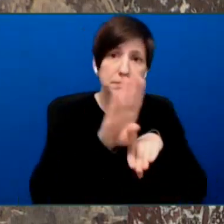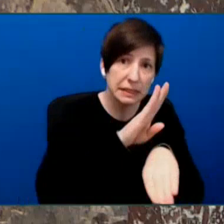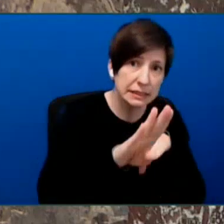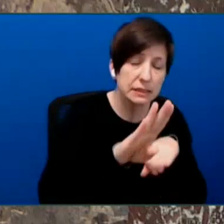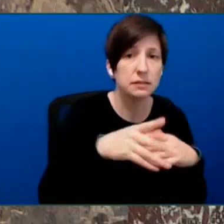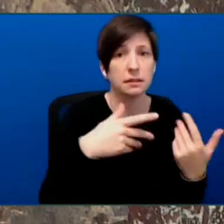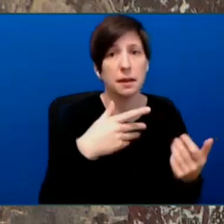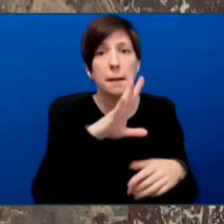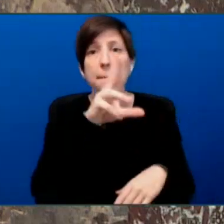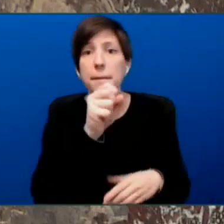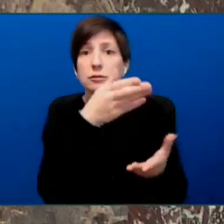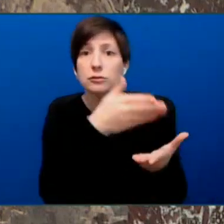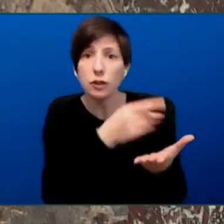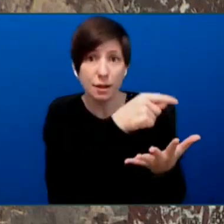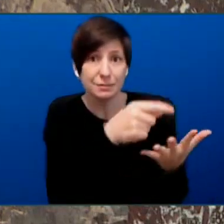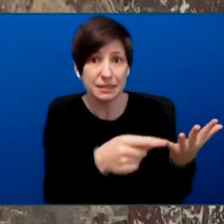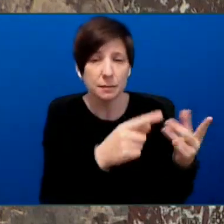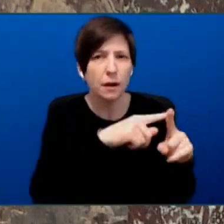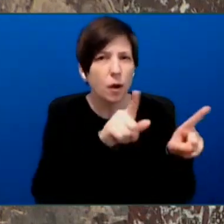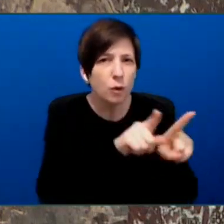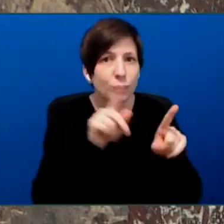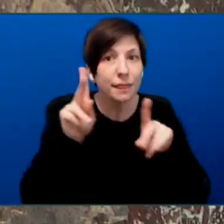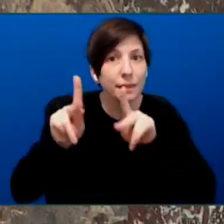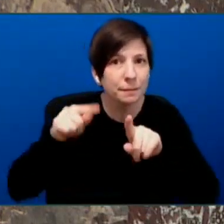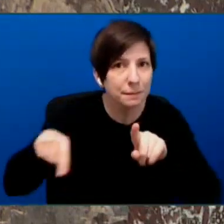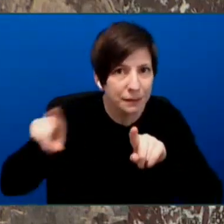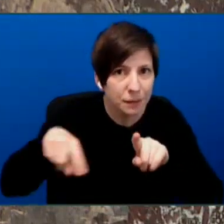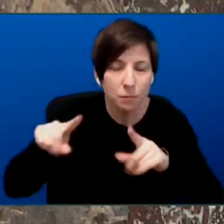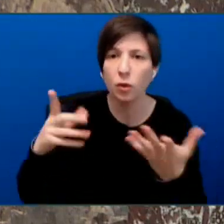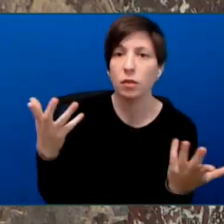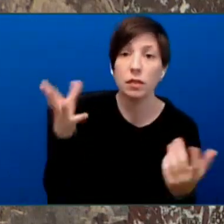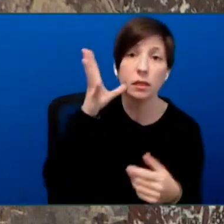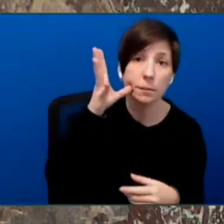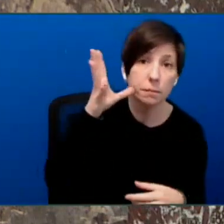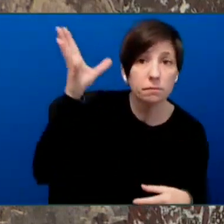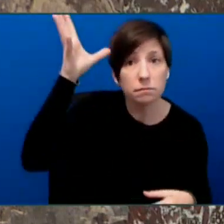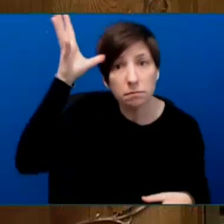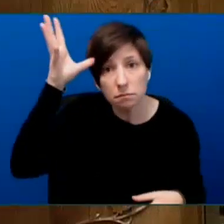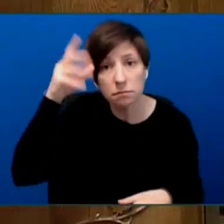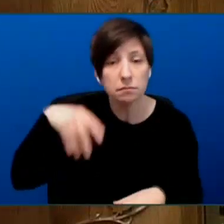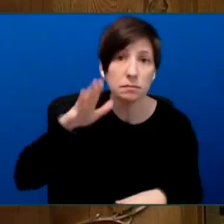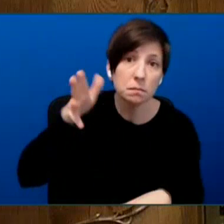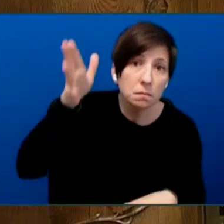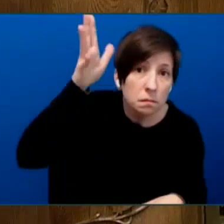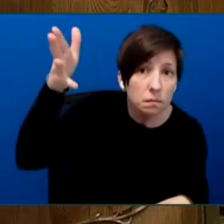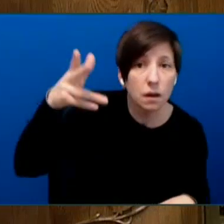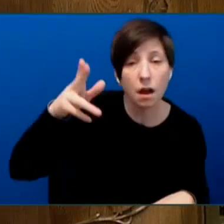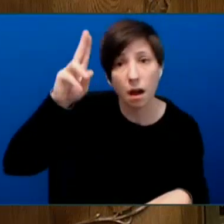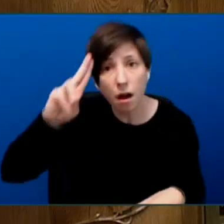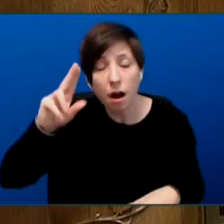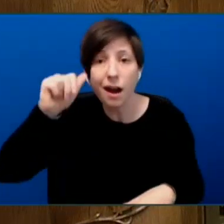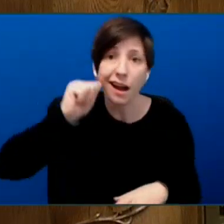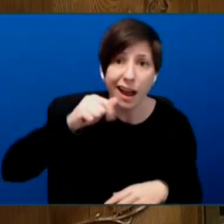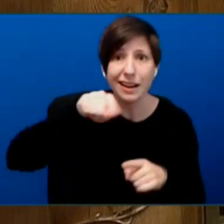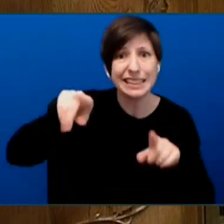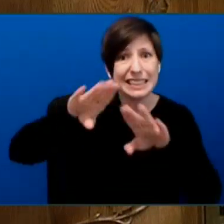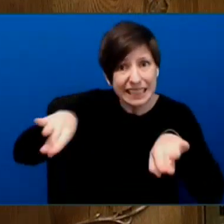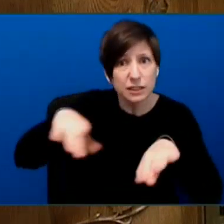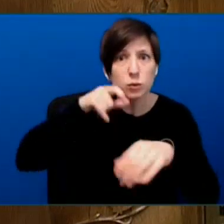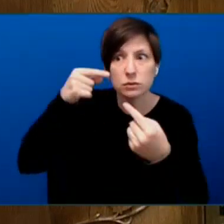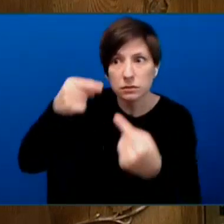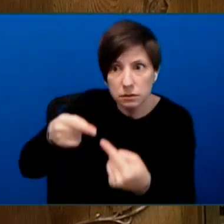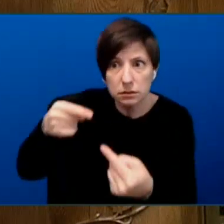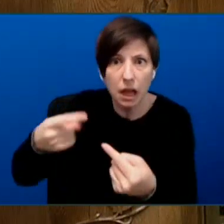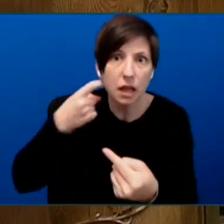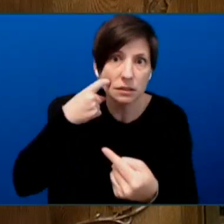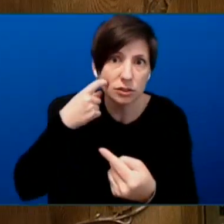uncles, the parents, the kids that are struggling with addiction. Member for Prince George Valemount, supplemental. Well,